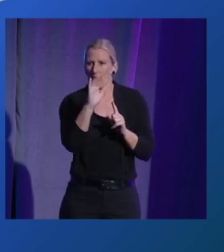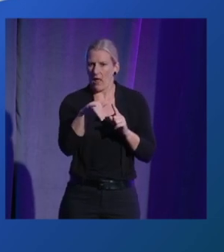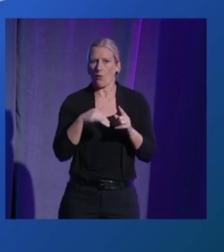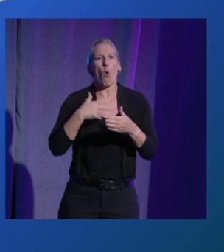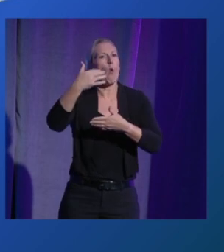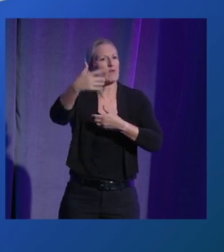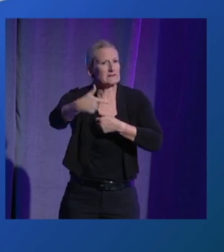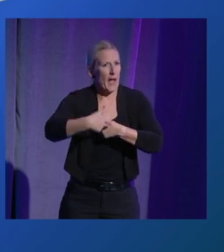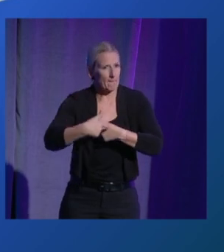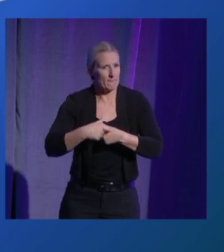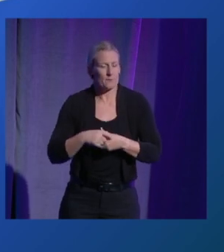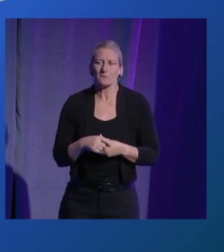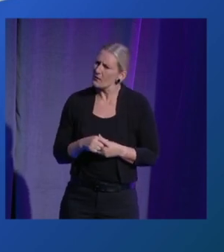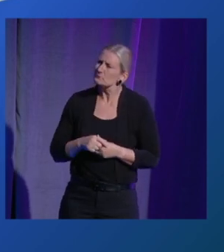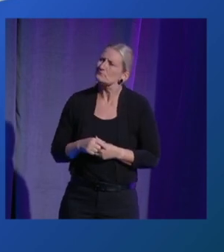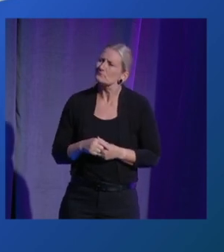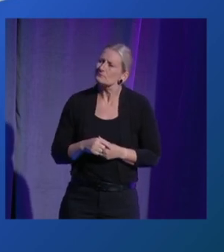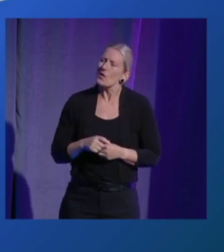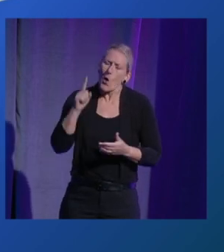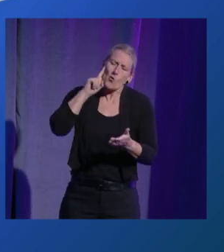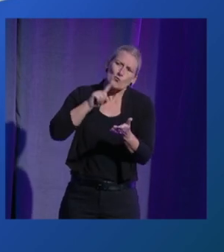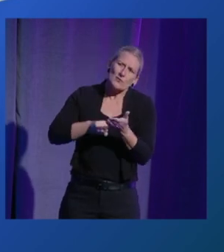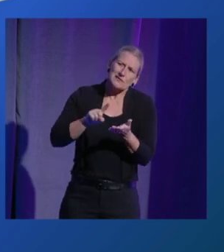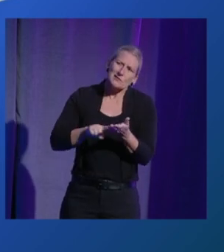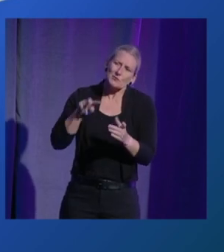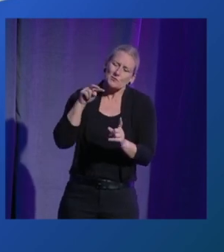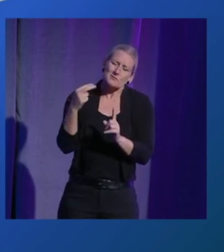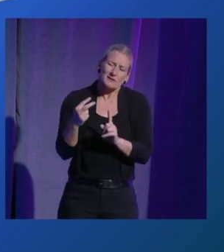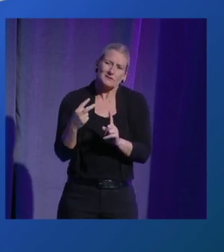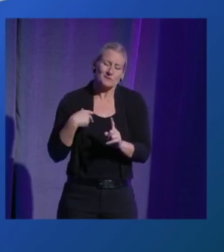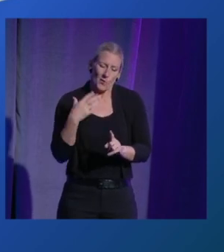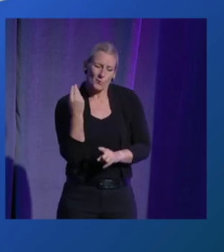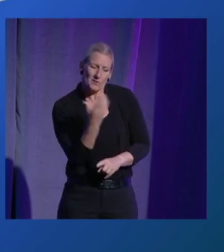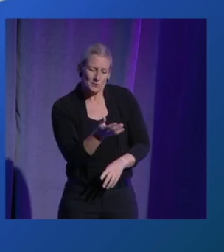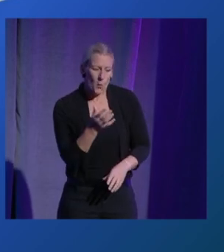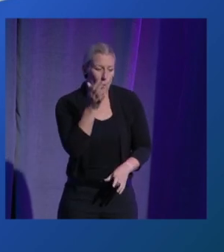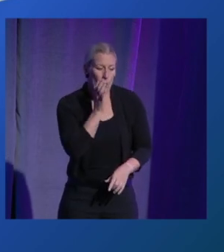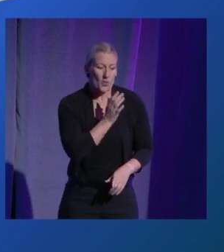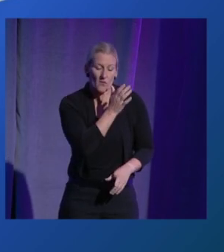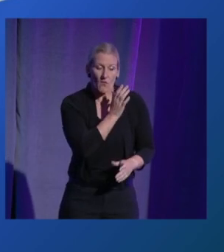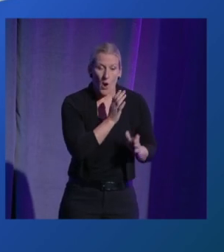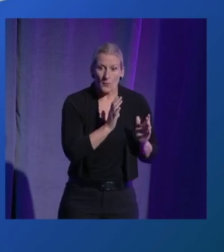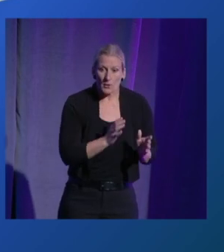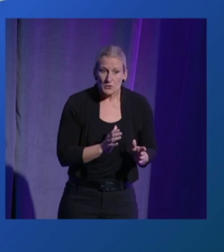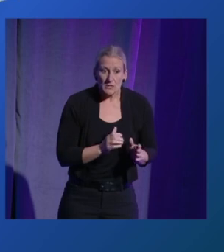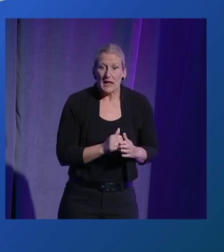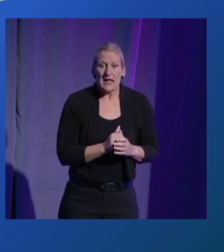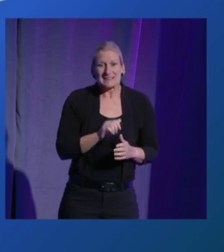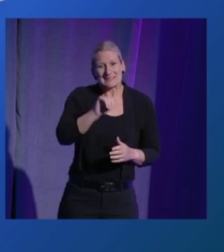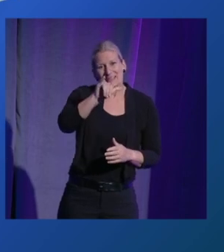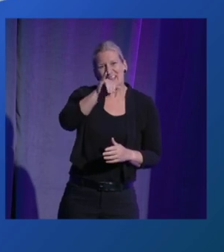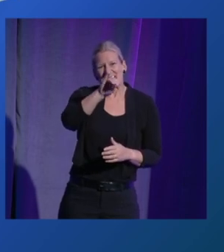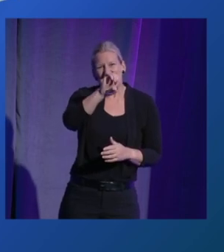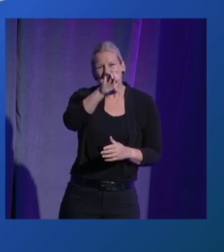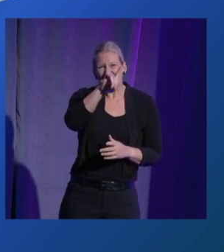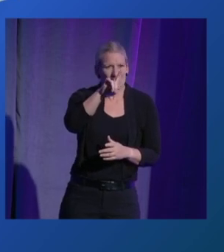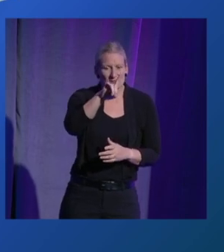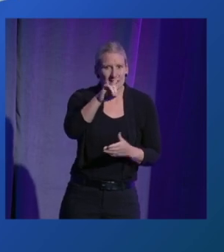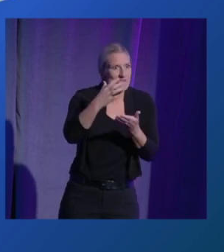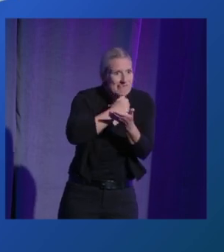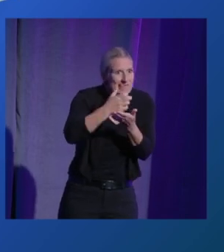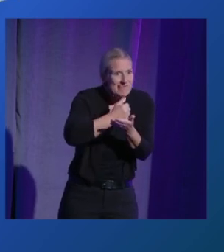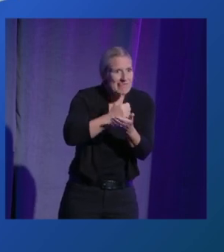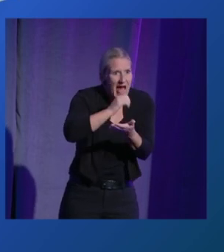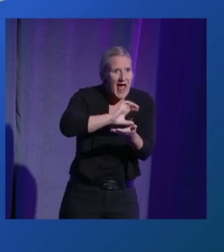research perspective you know we've always been told the farmers very interested in yield and that's it that's what it all comes down to is yield yield